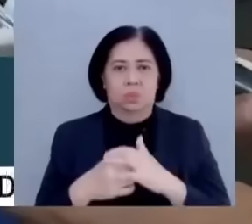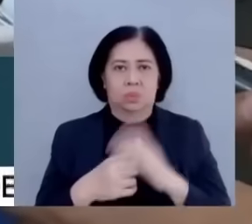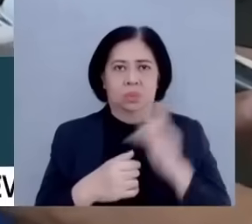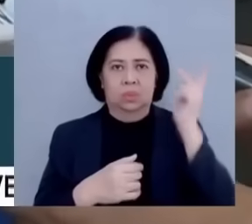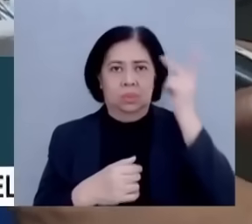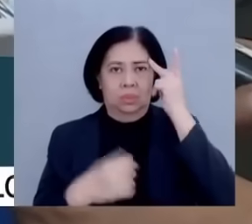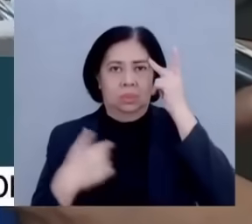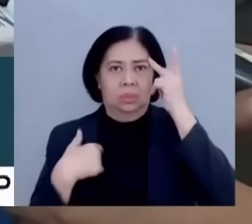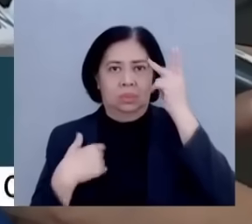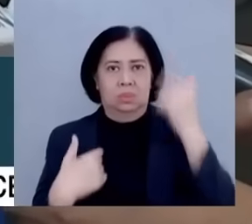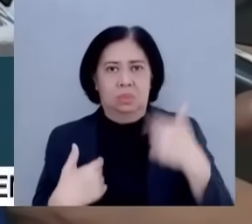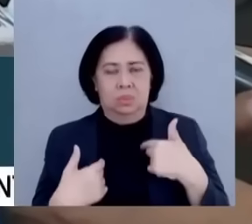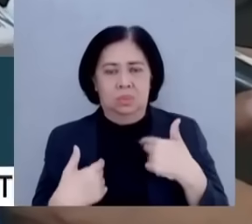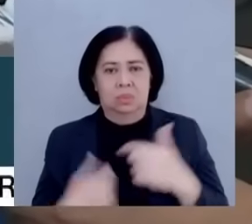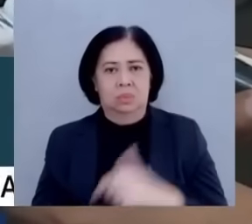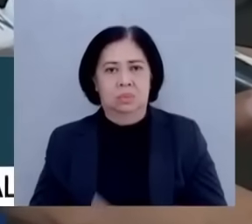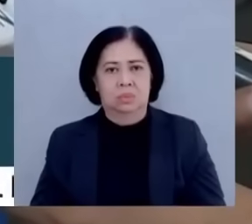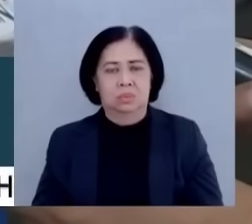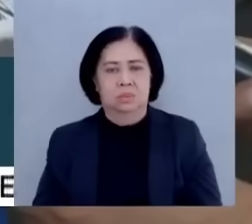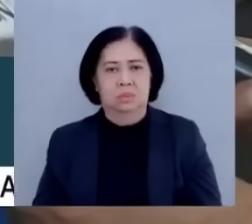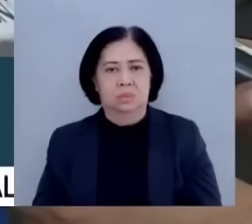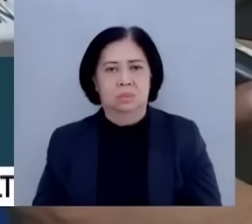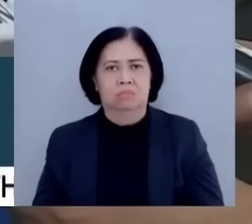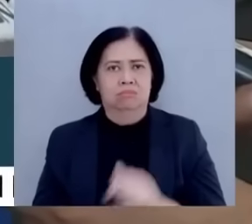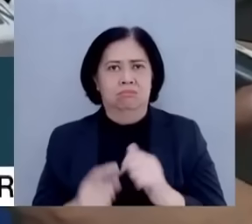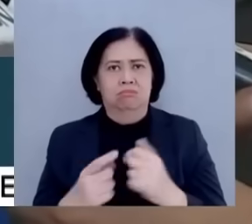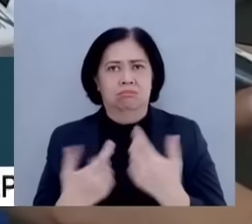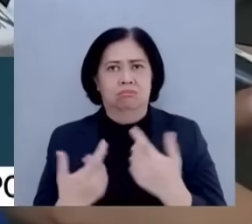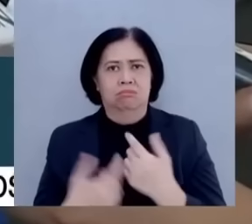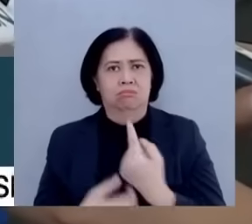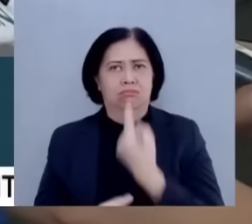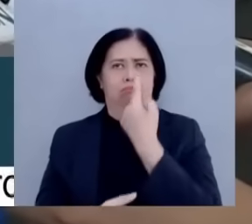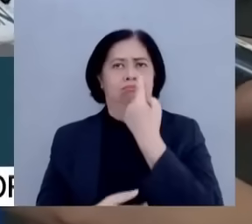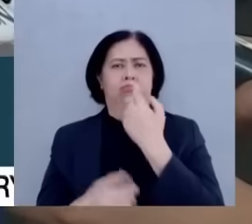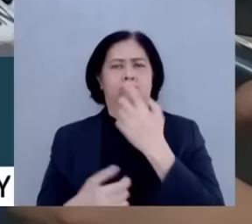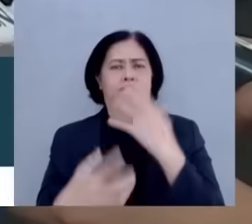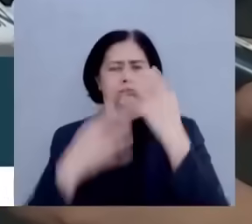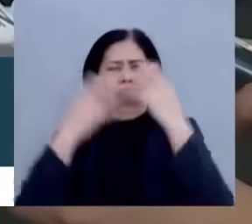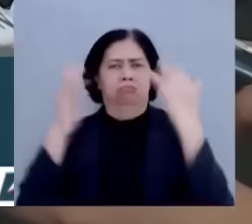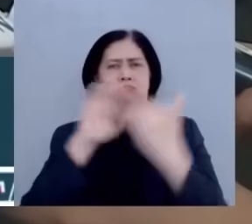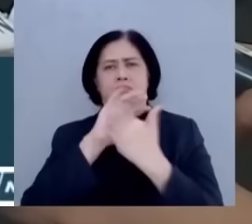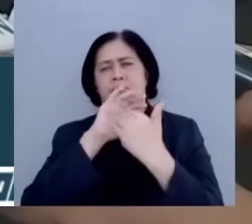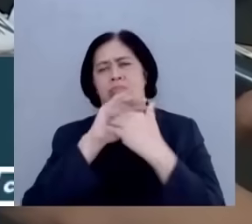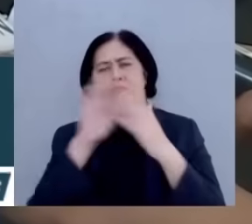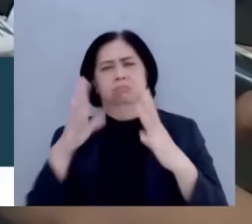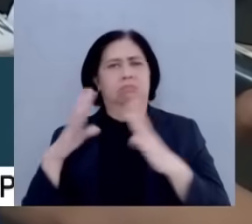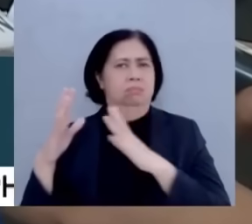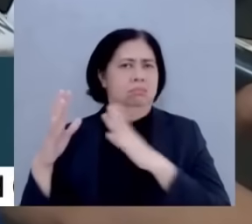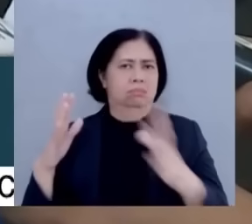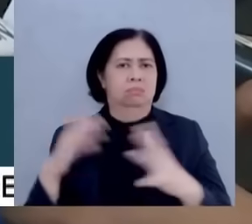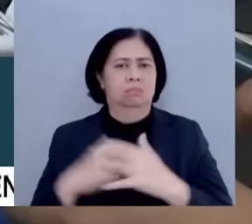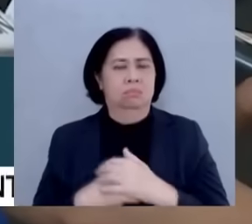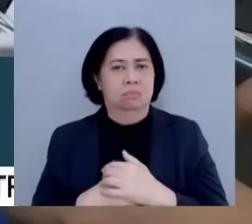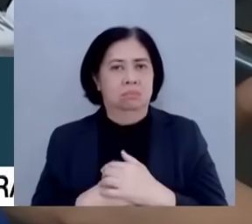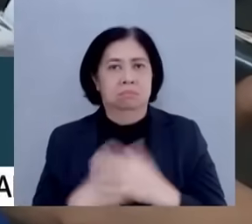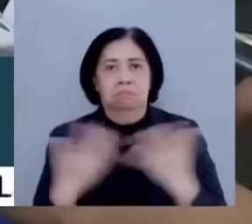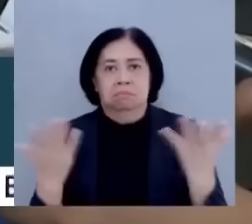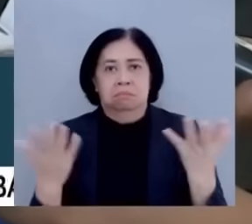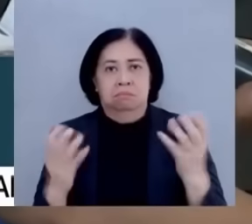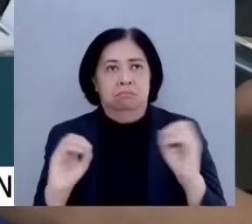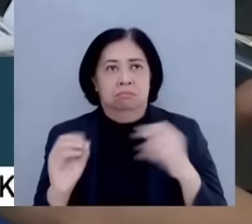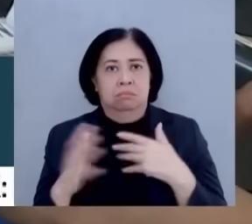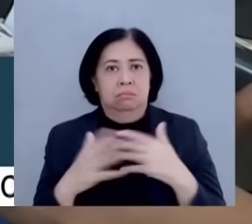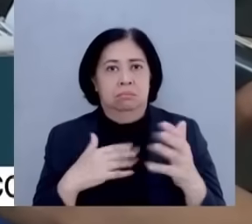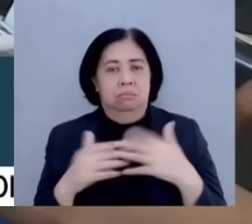ako. You can terrorize me and harass me all you want. It does not matter to